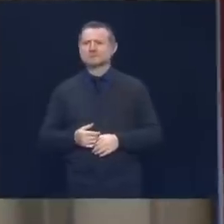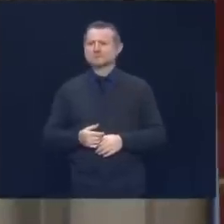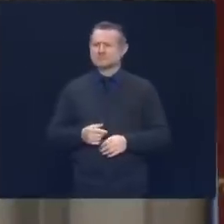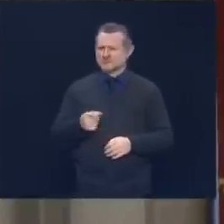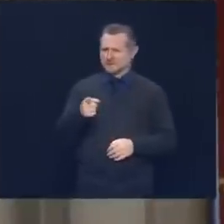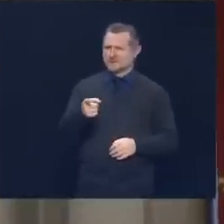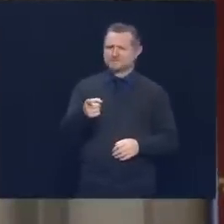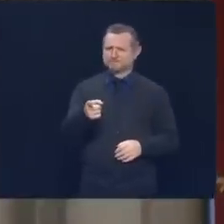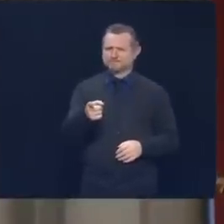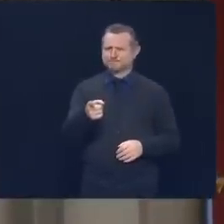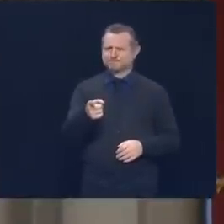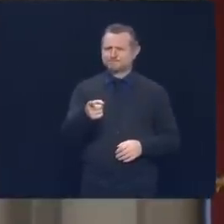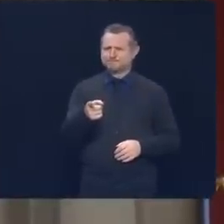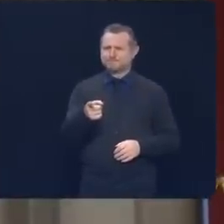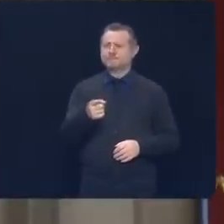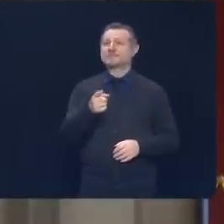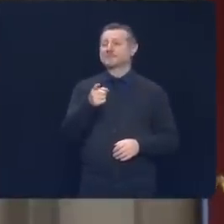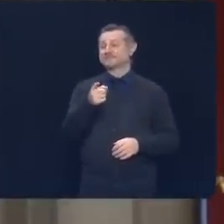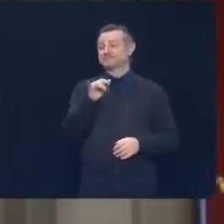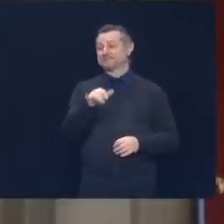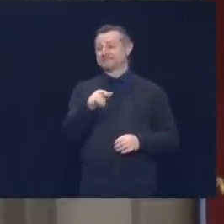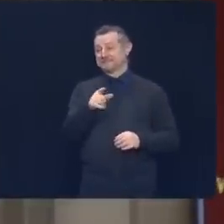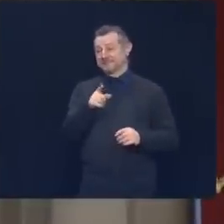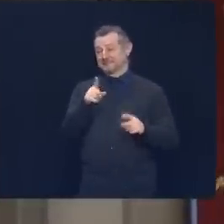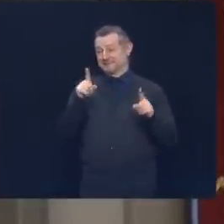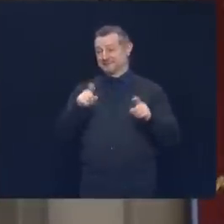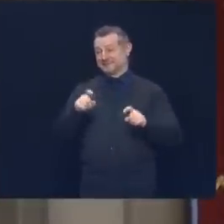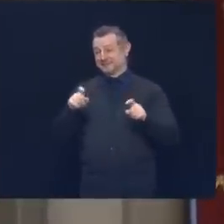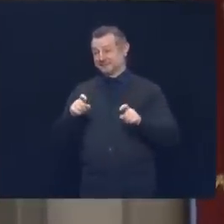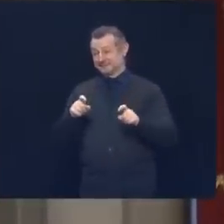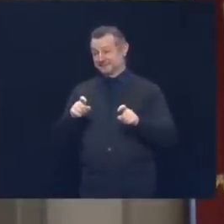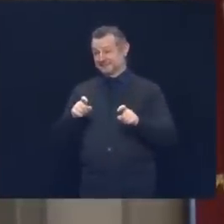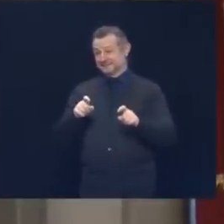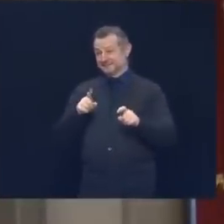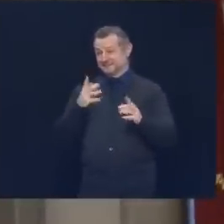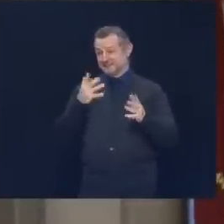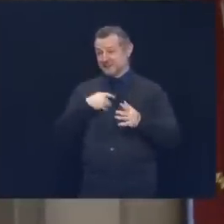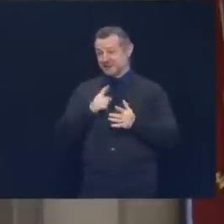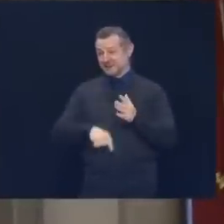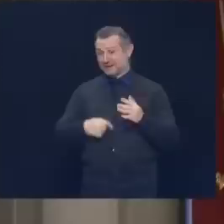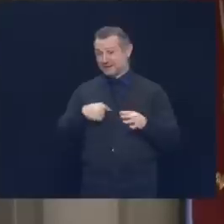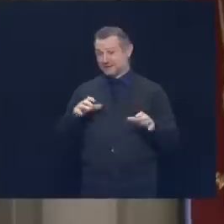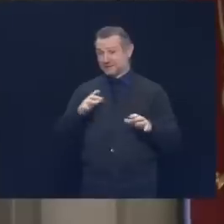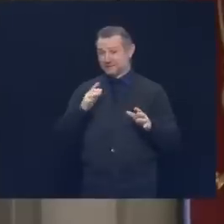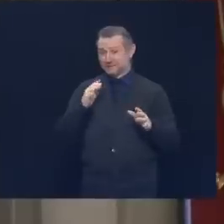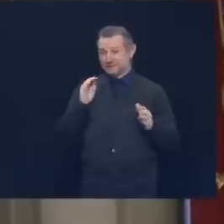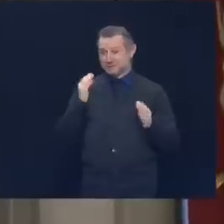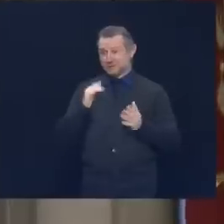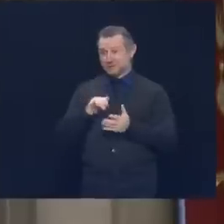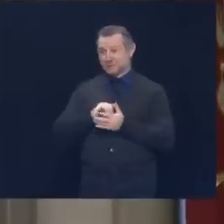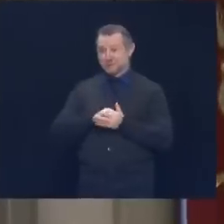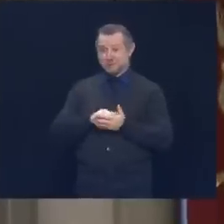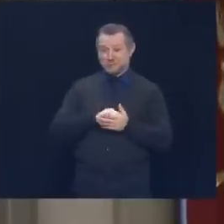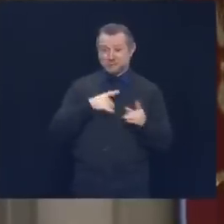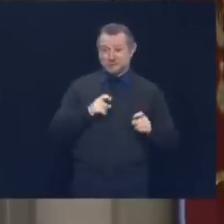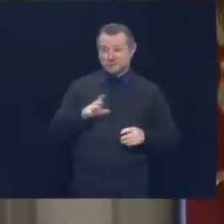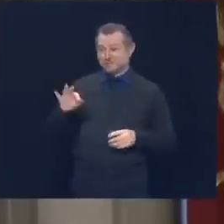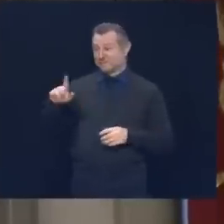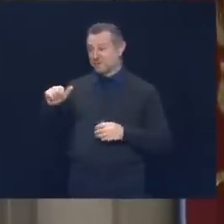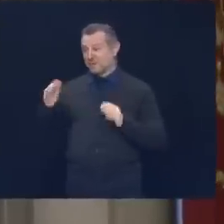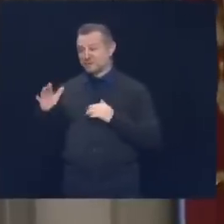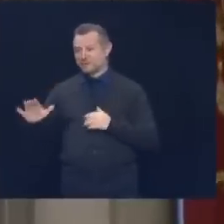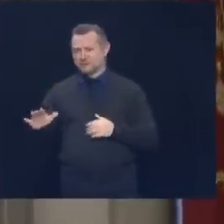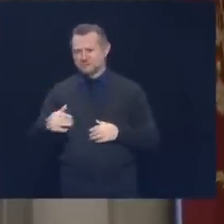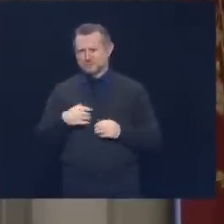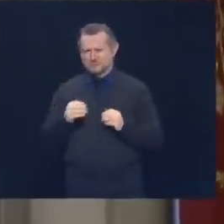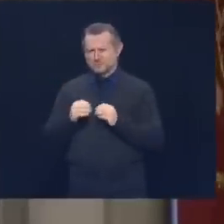100,000 are also a product of testing. If you're testing at the amount New York is versus the amount Florida is, you're going to be fighting more cases,